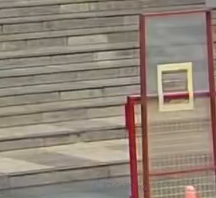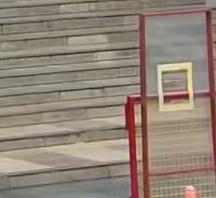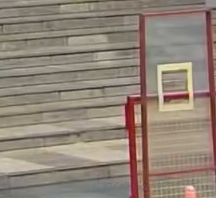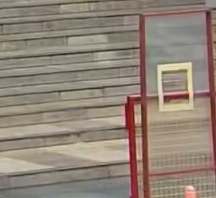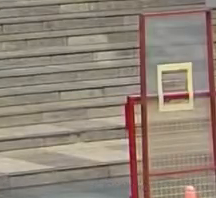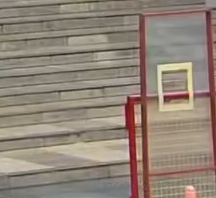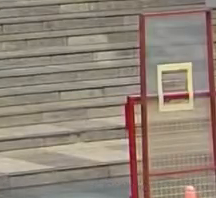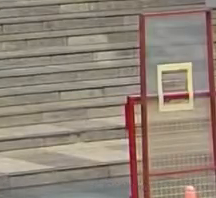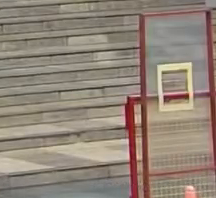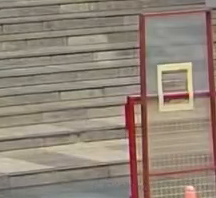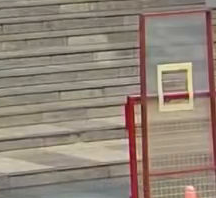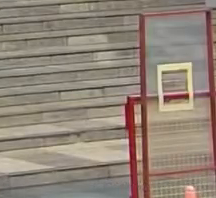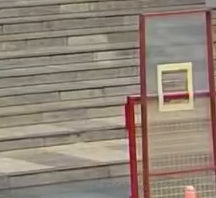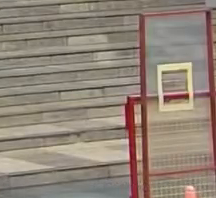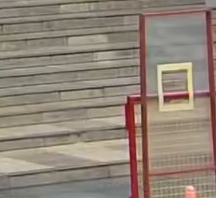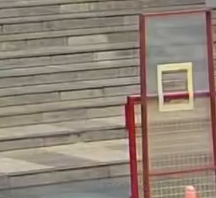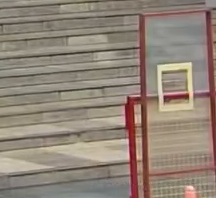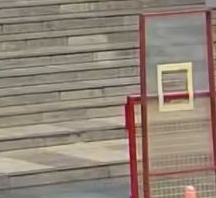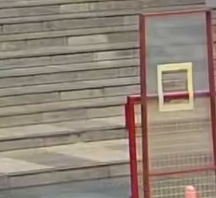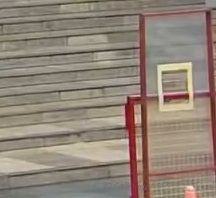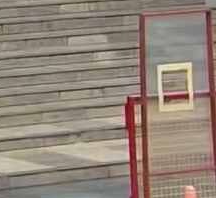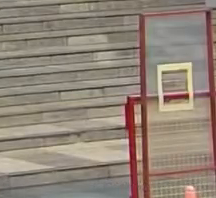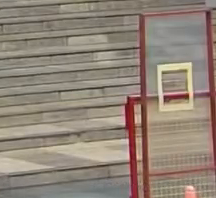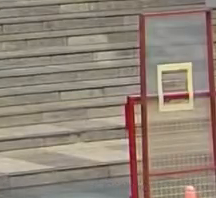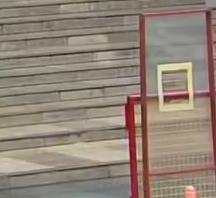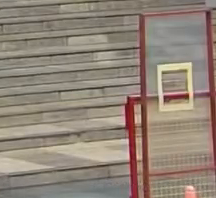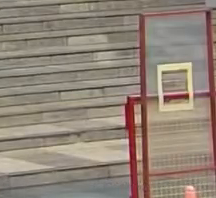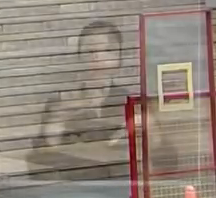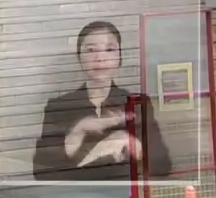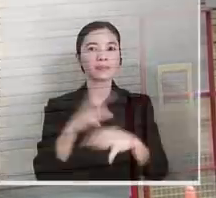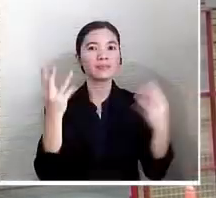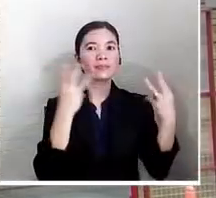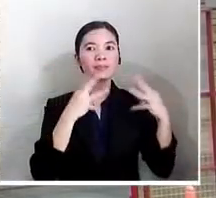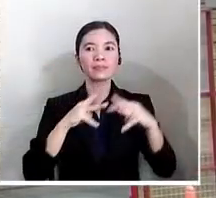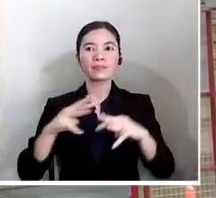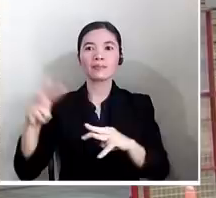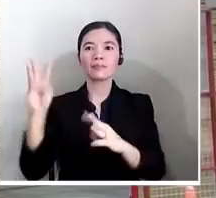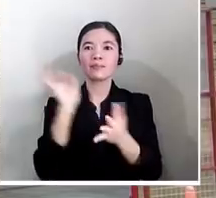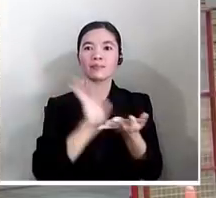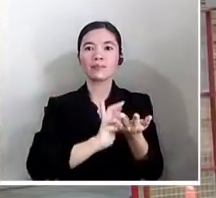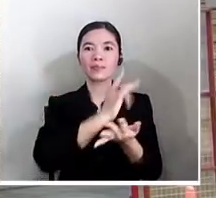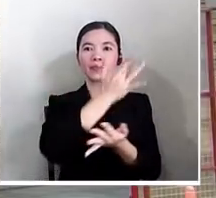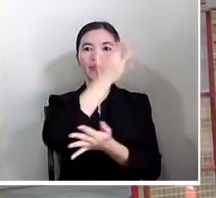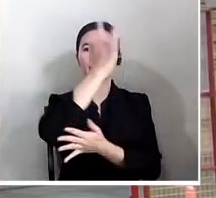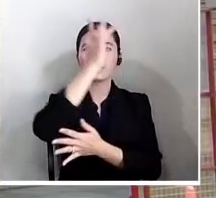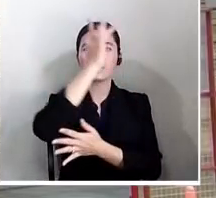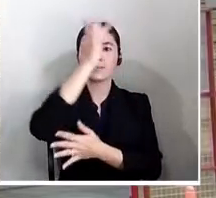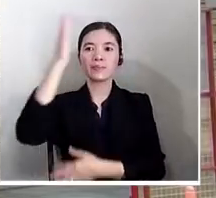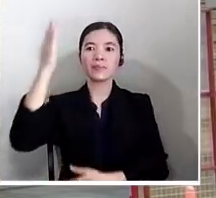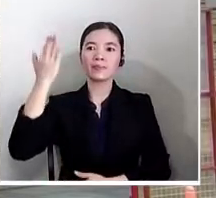us. As we gather, may we glorify your name.